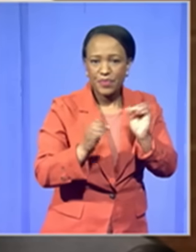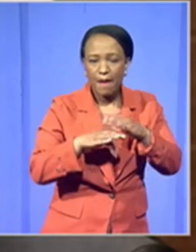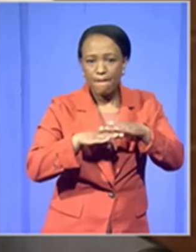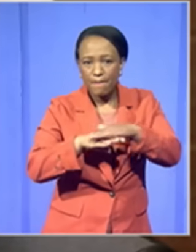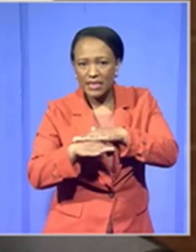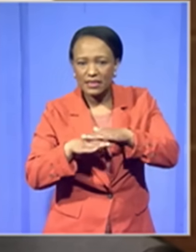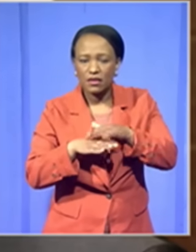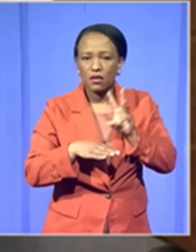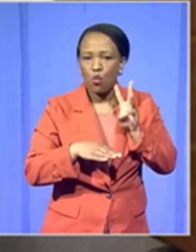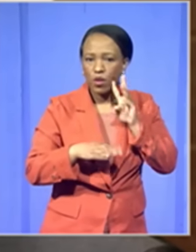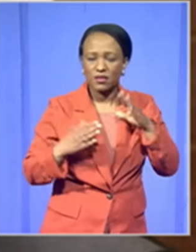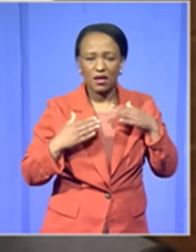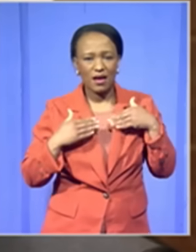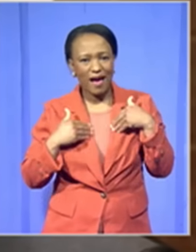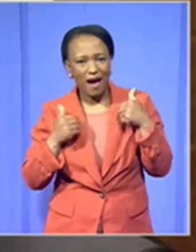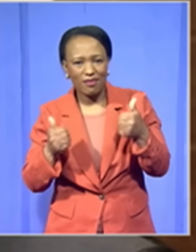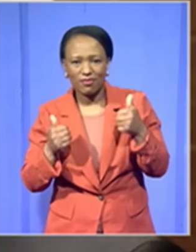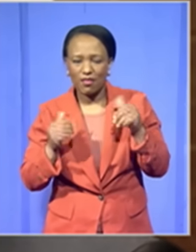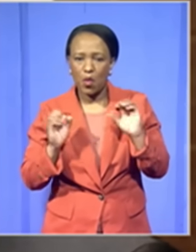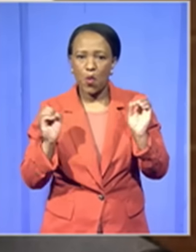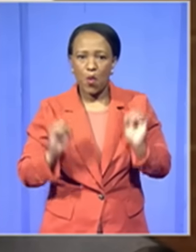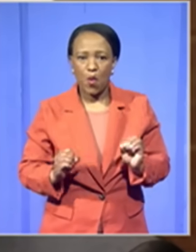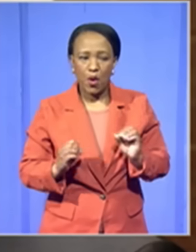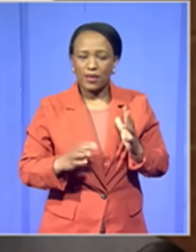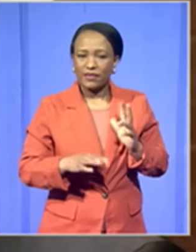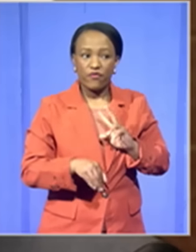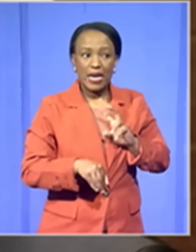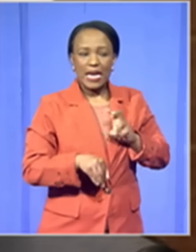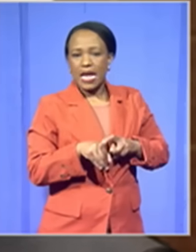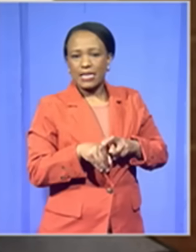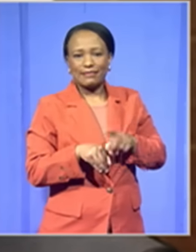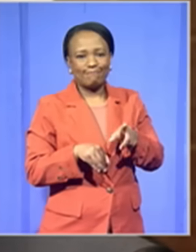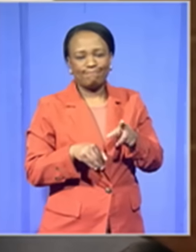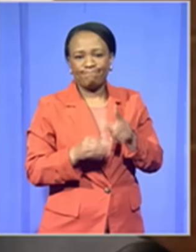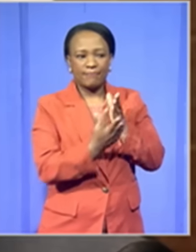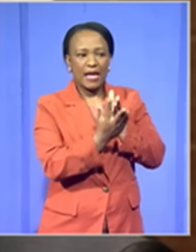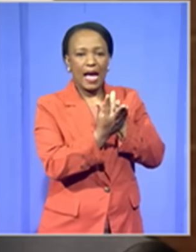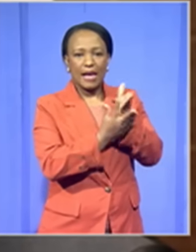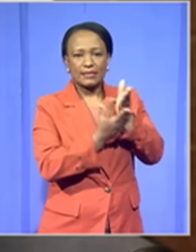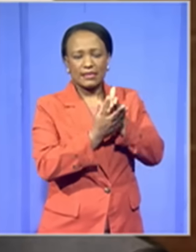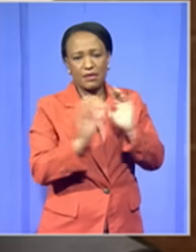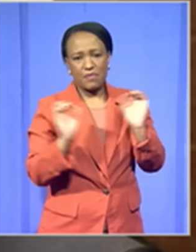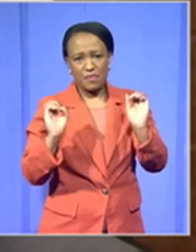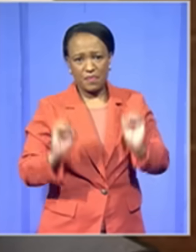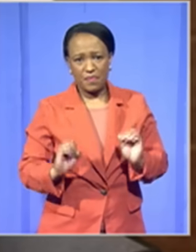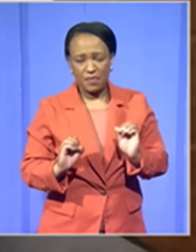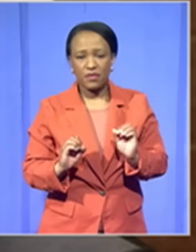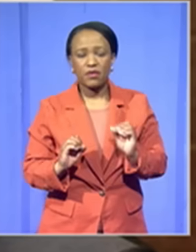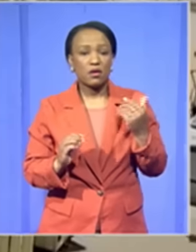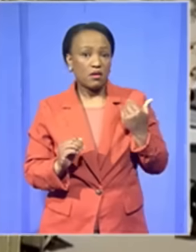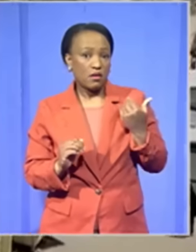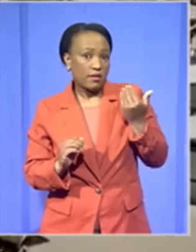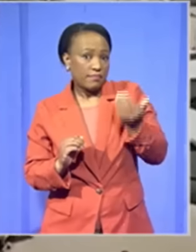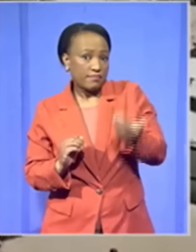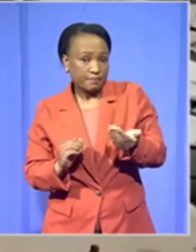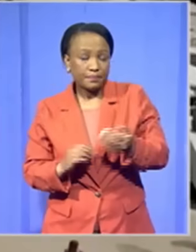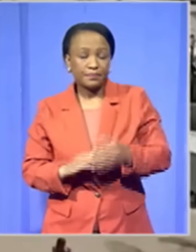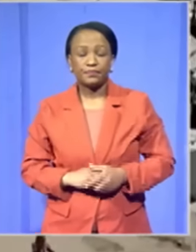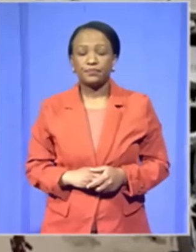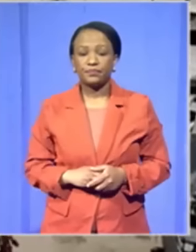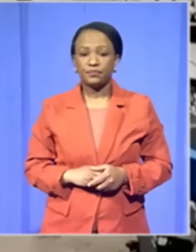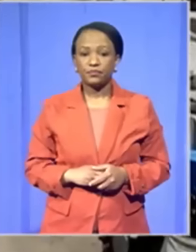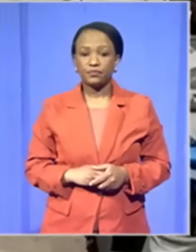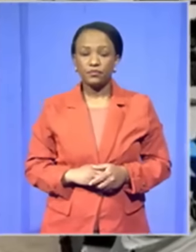to the health, to the capacities to live even in the normal houses because they are being displaced by the war. Ho sa le